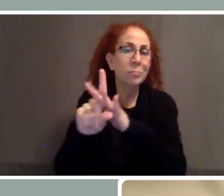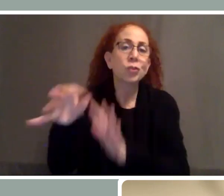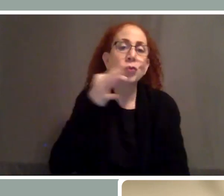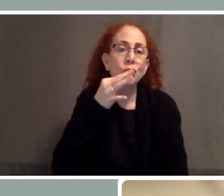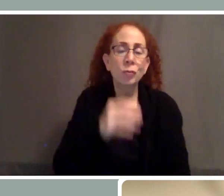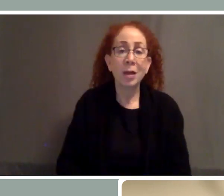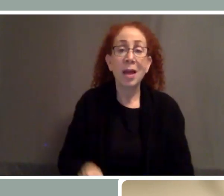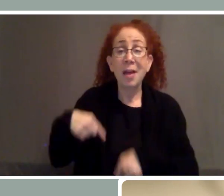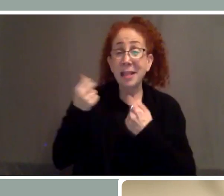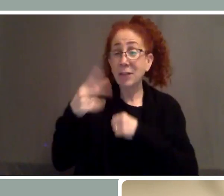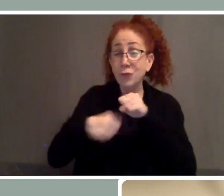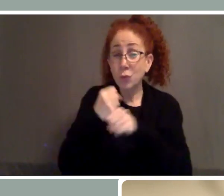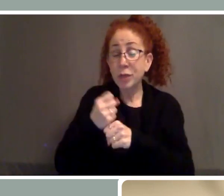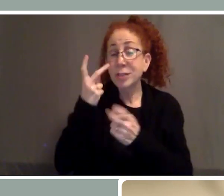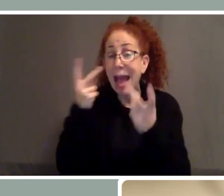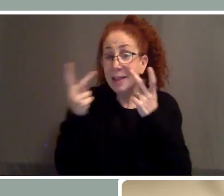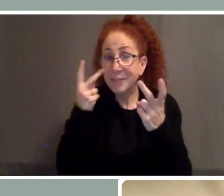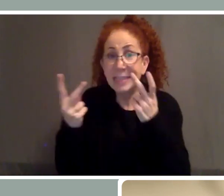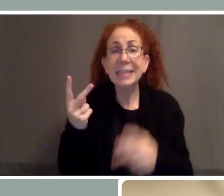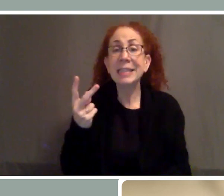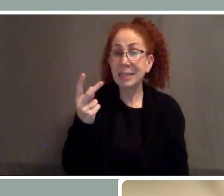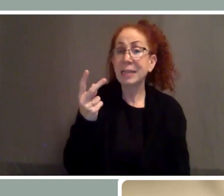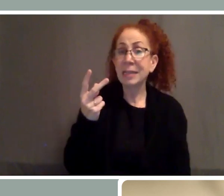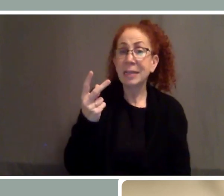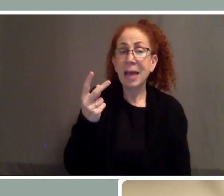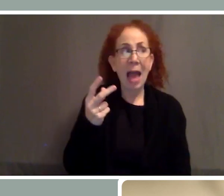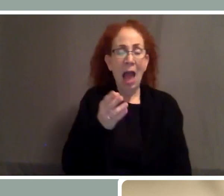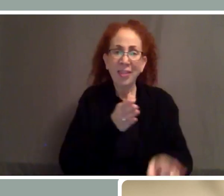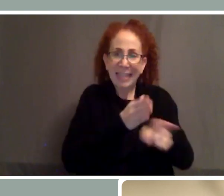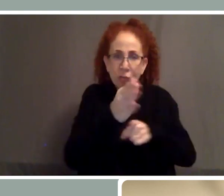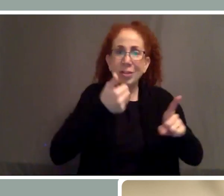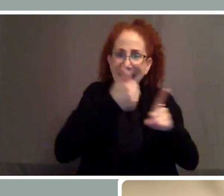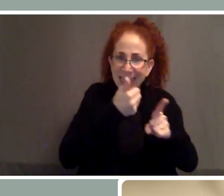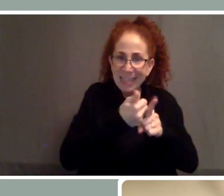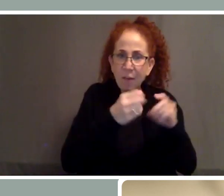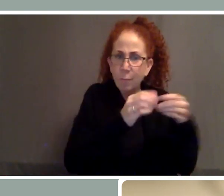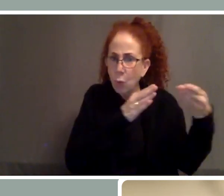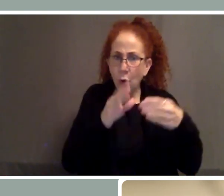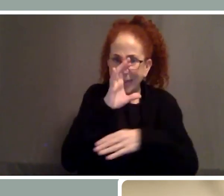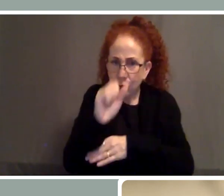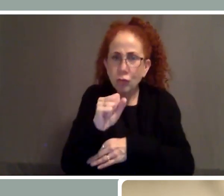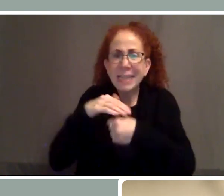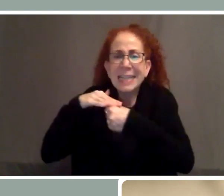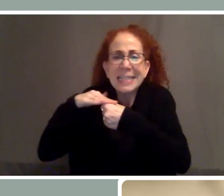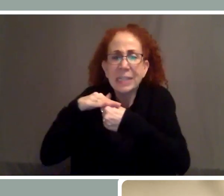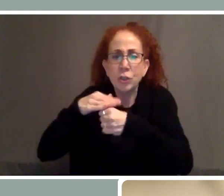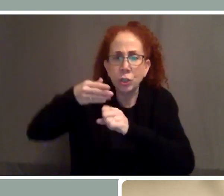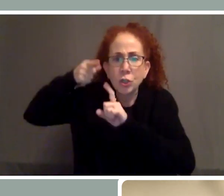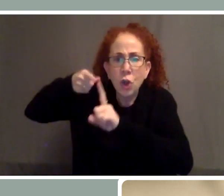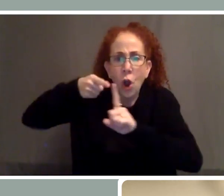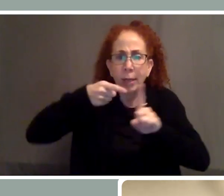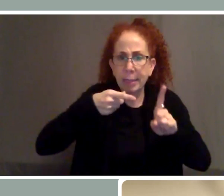over the last number of years is how industry has gotten much more interested in just small niches and small targets.